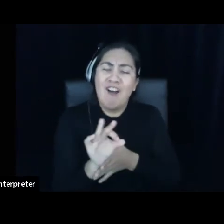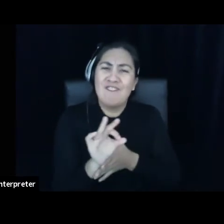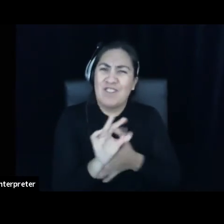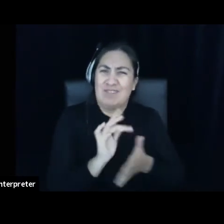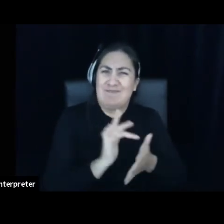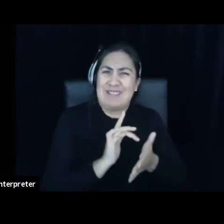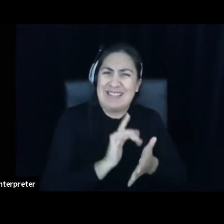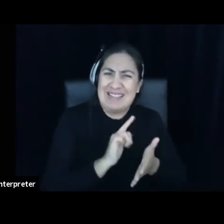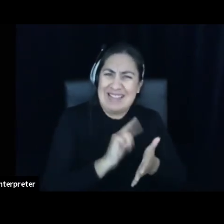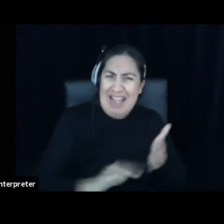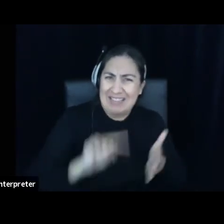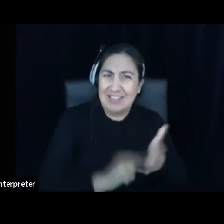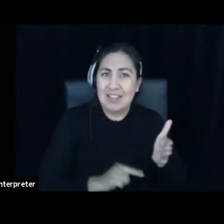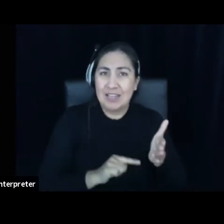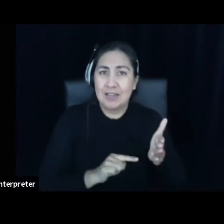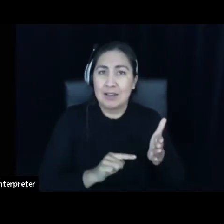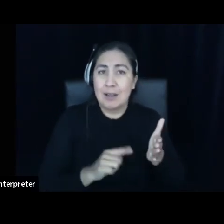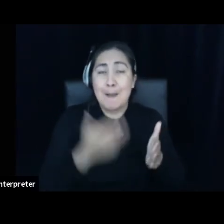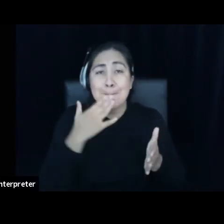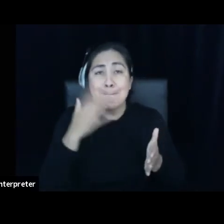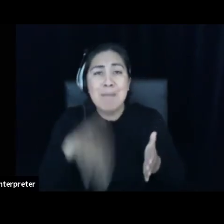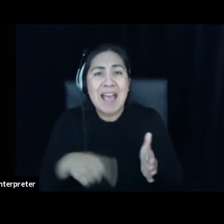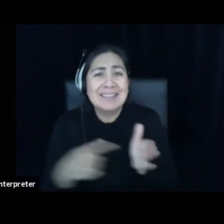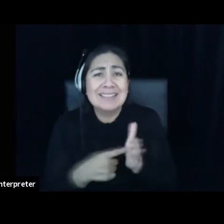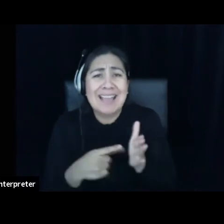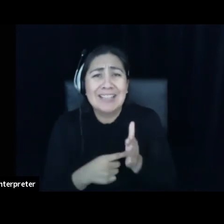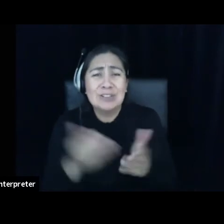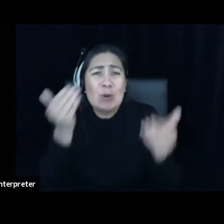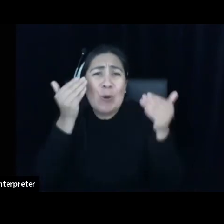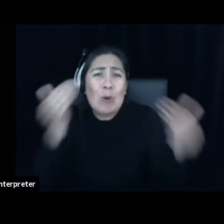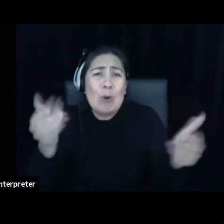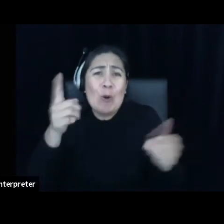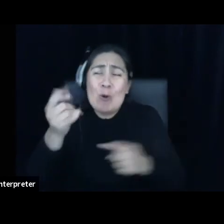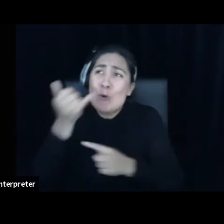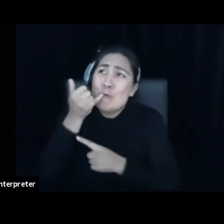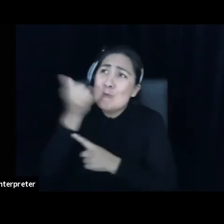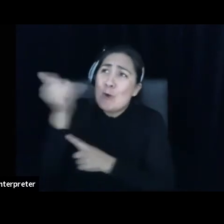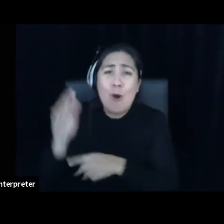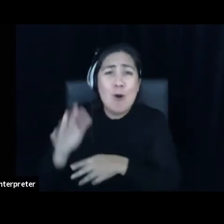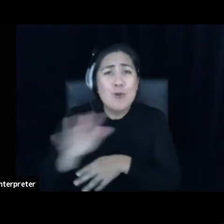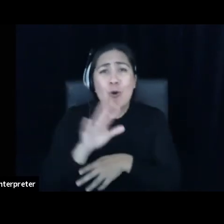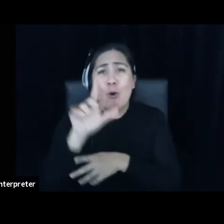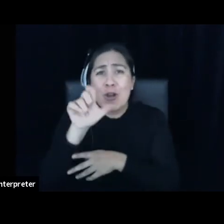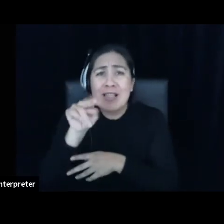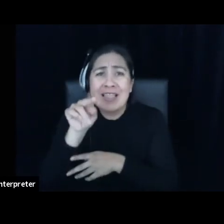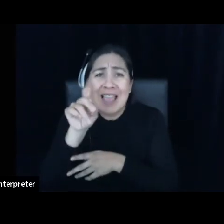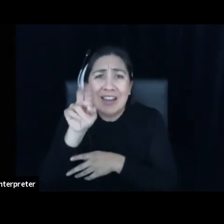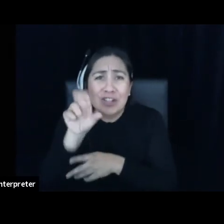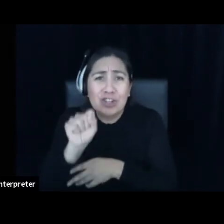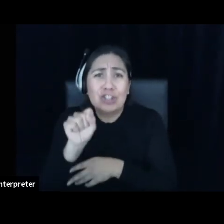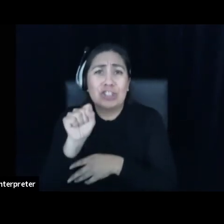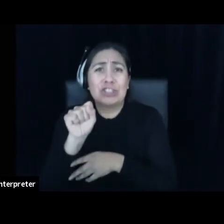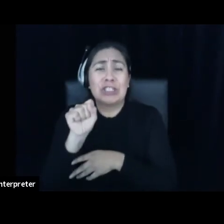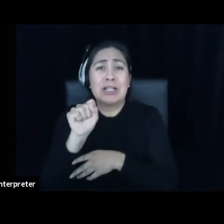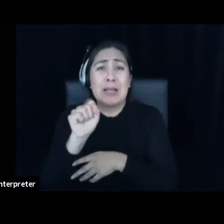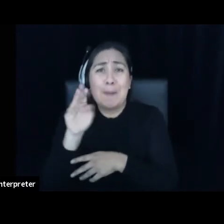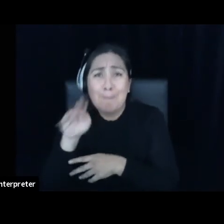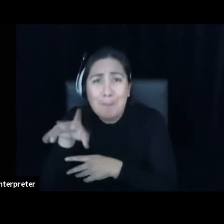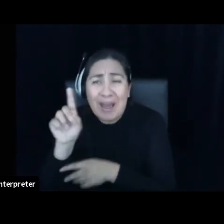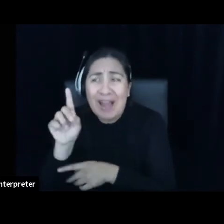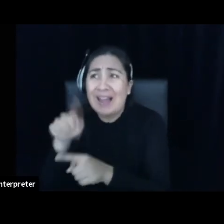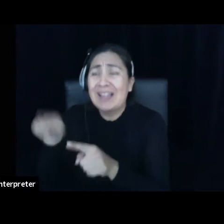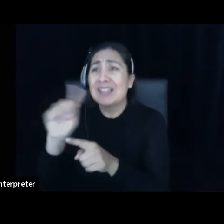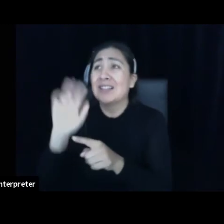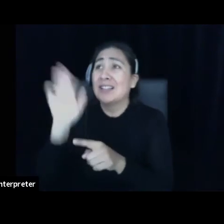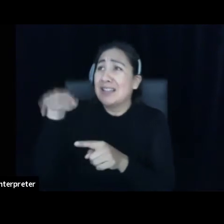Call your lenders. Tell them you have lost income due to the coronavirus and ask them to write off